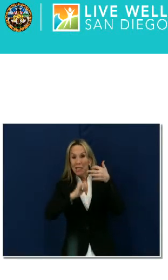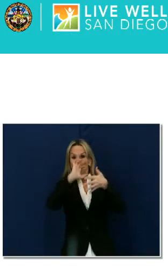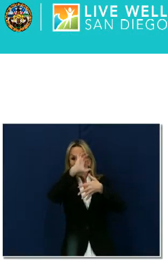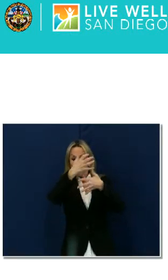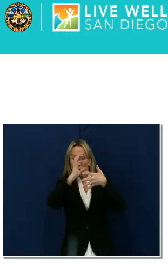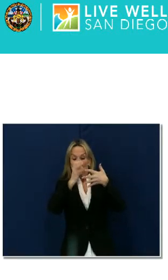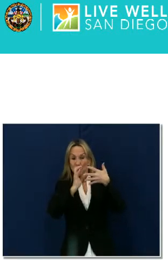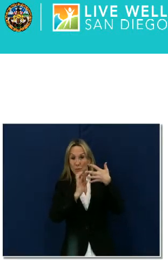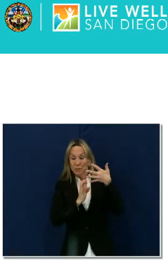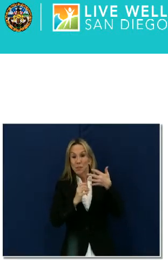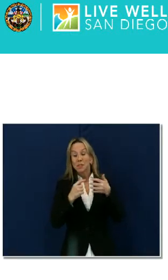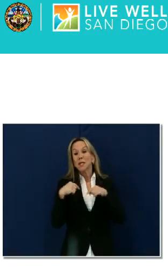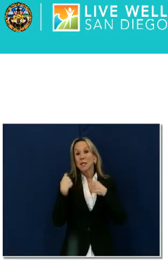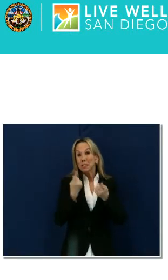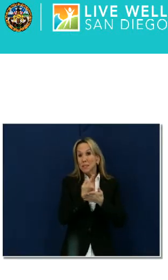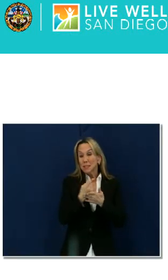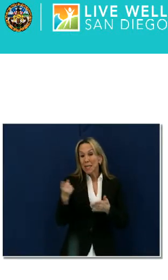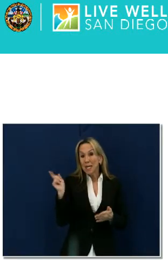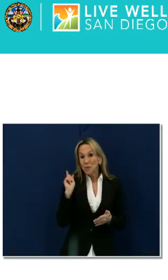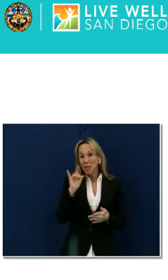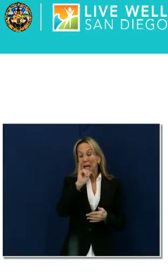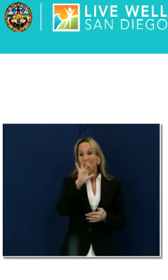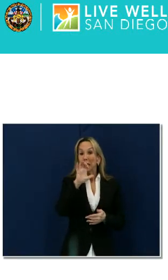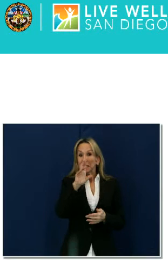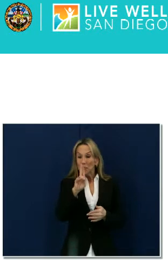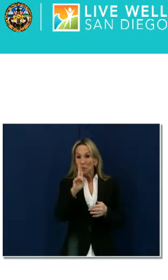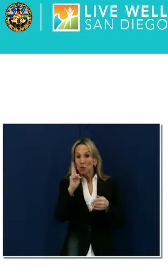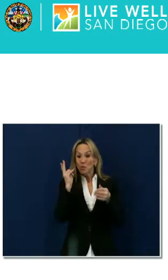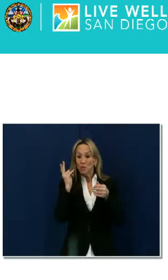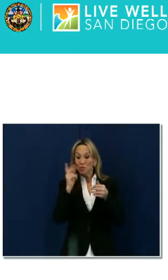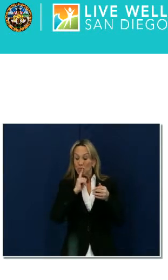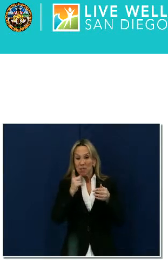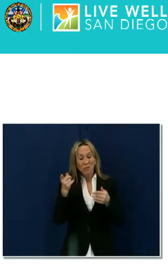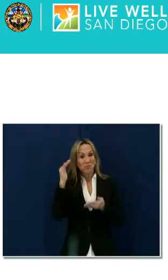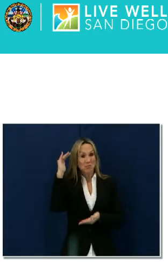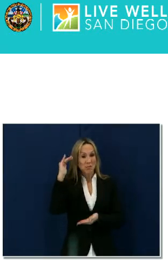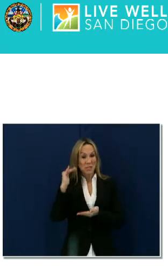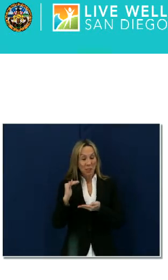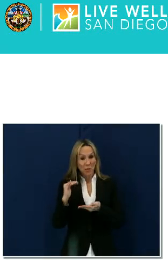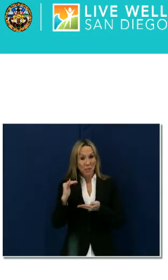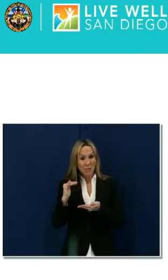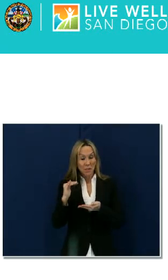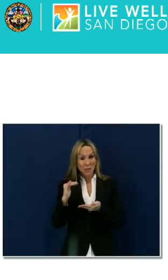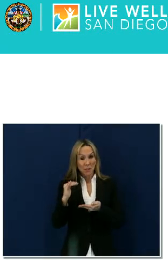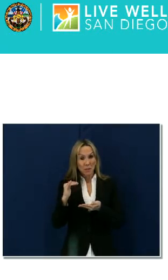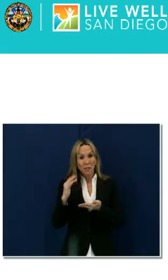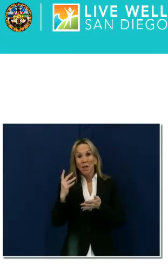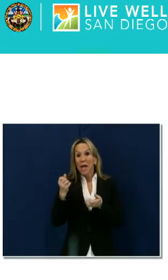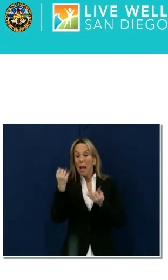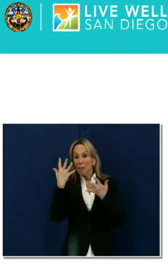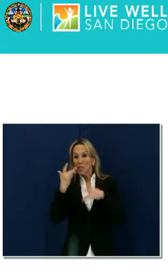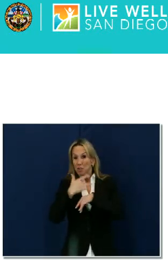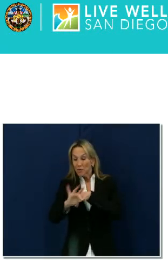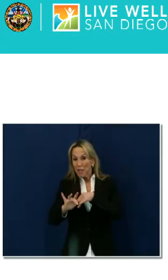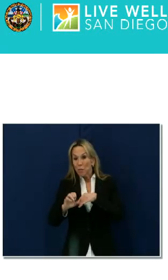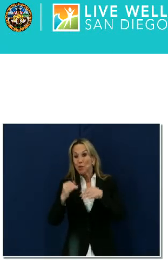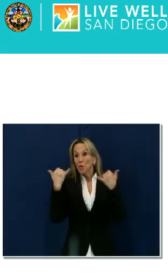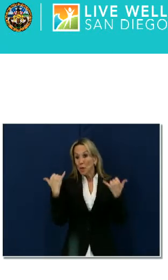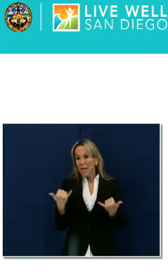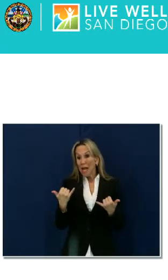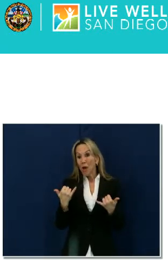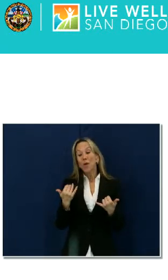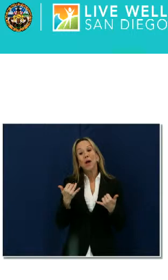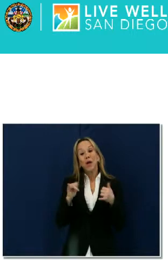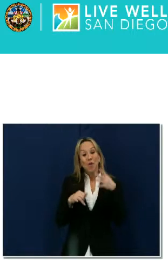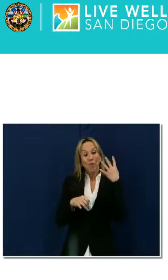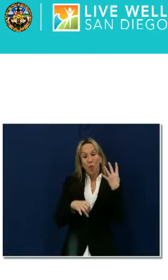Since last week, the ICU capacity has dramatically decreased, and there are now 4 of the 5 regions